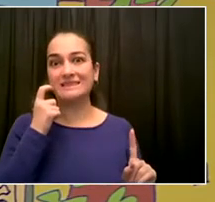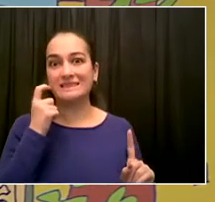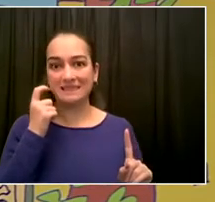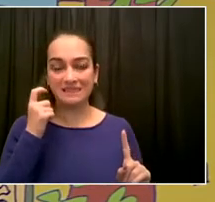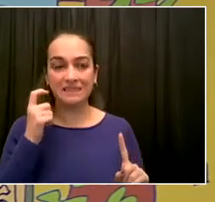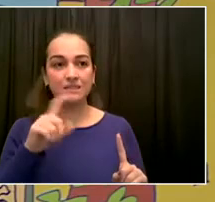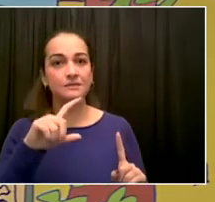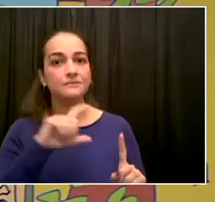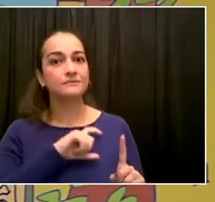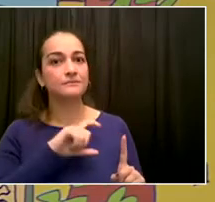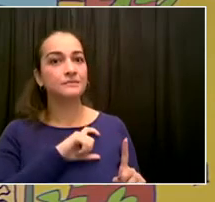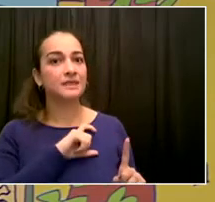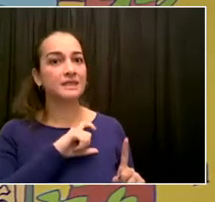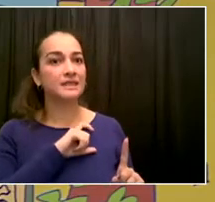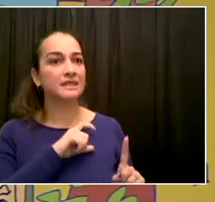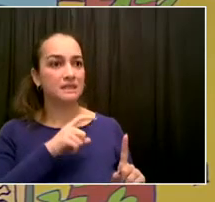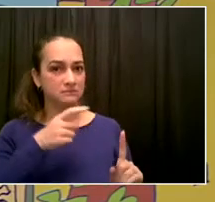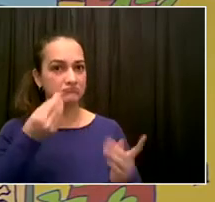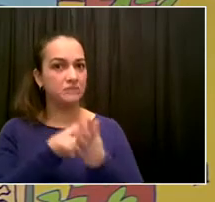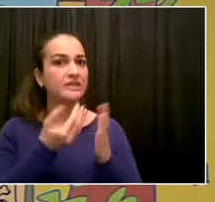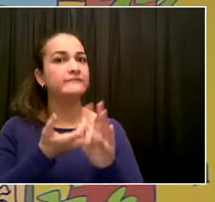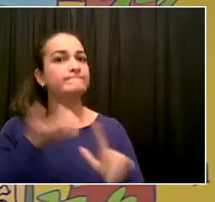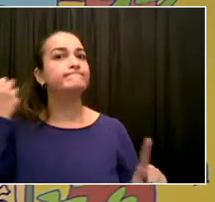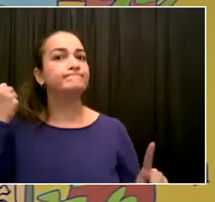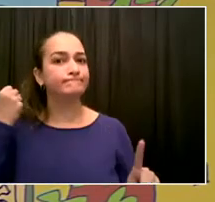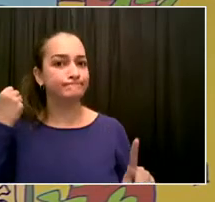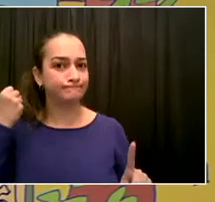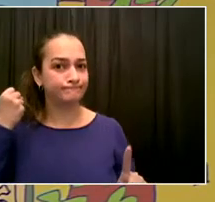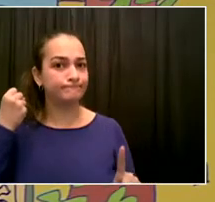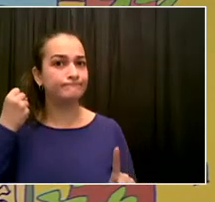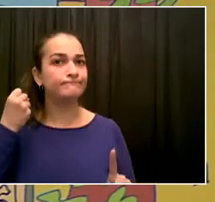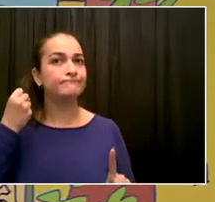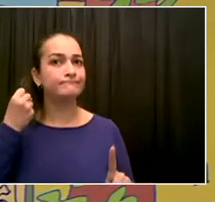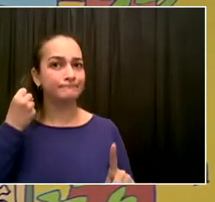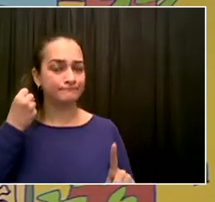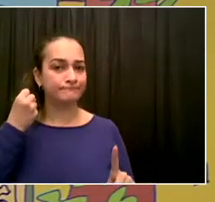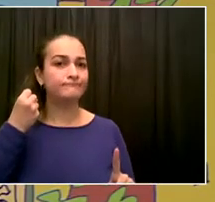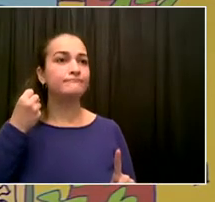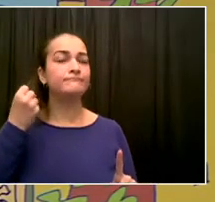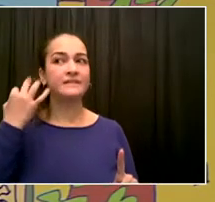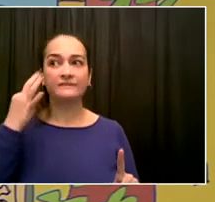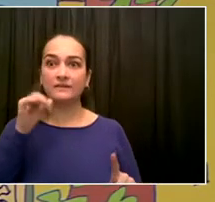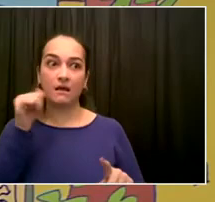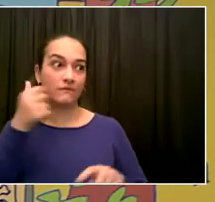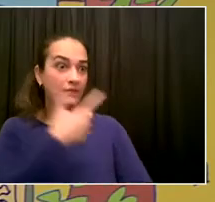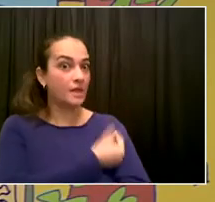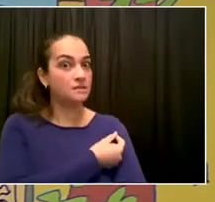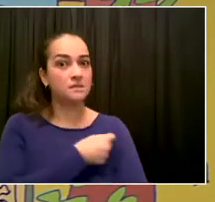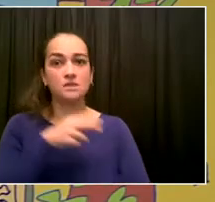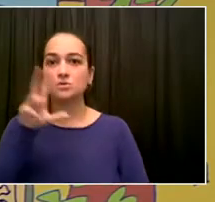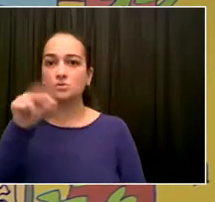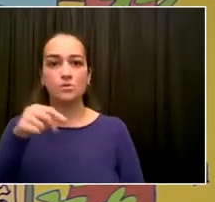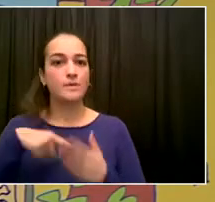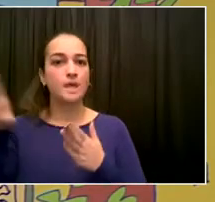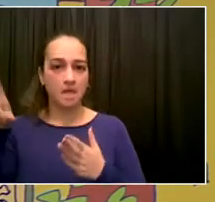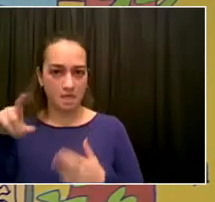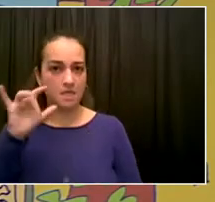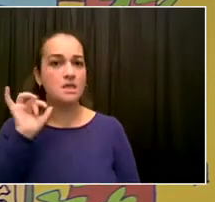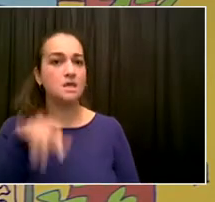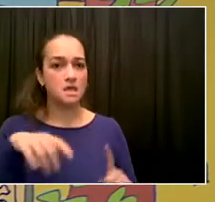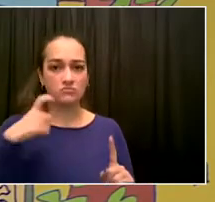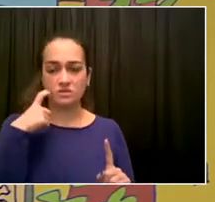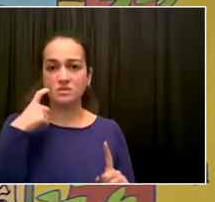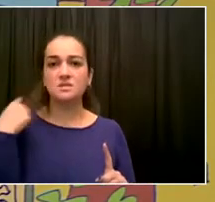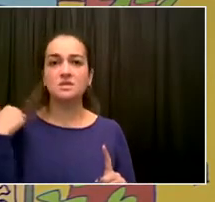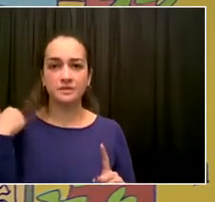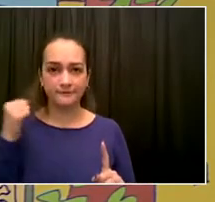5,500 safety officers. Now there's about 37. A combination of factors, they say, including some who